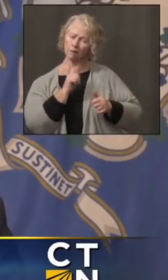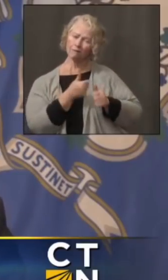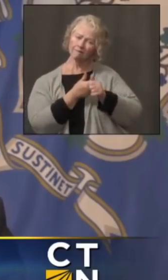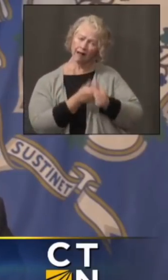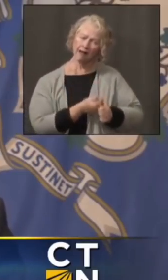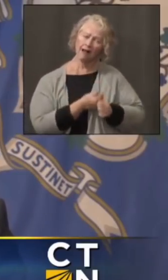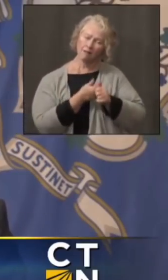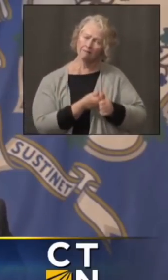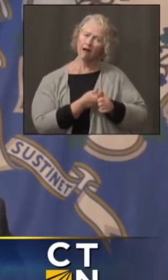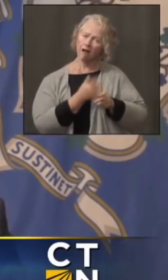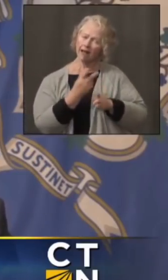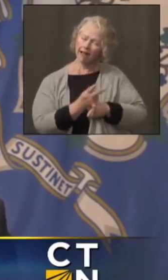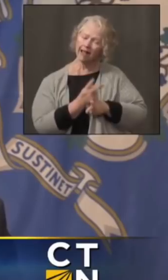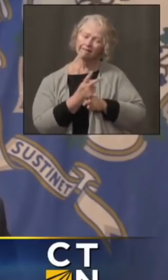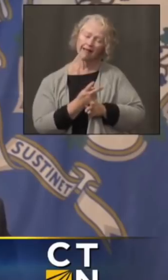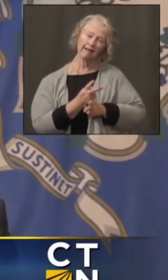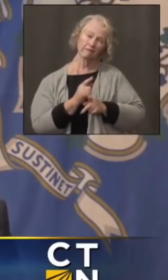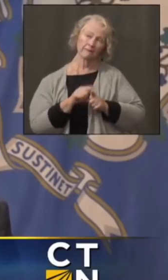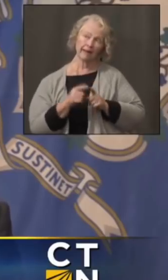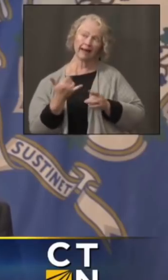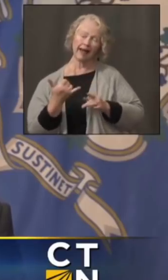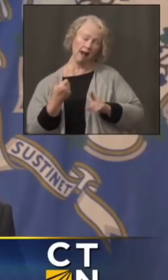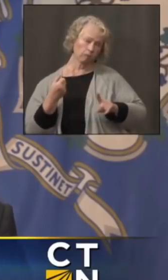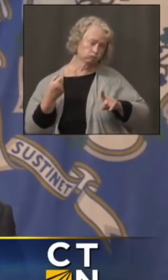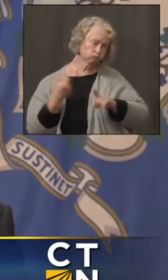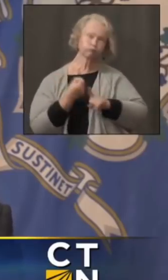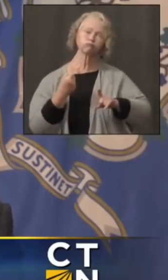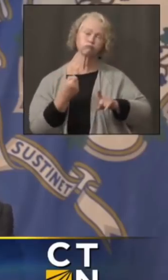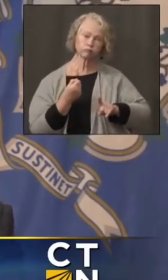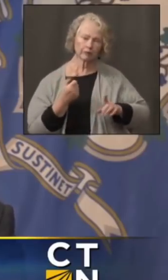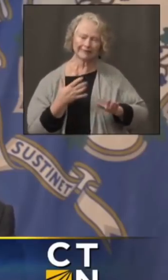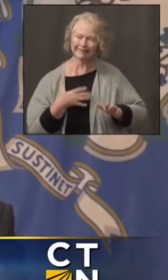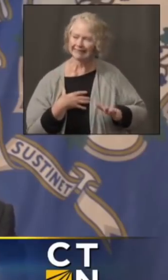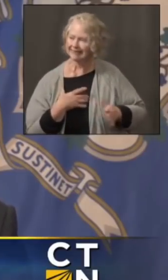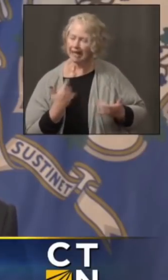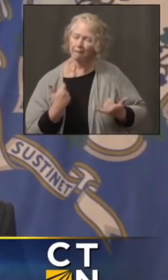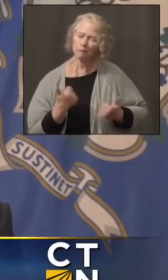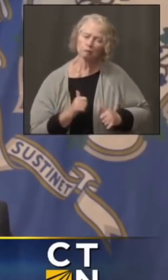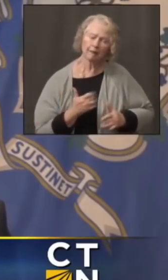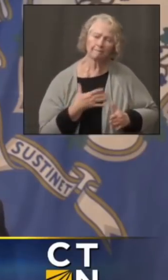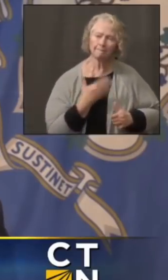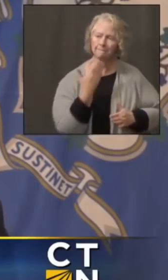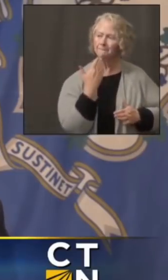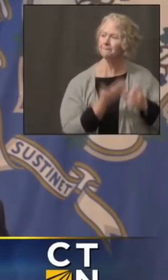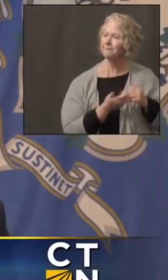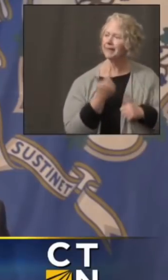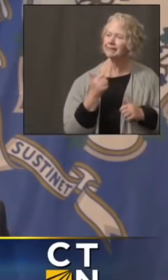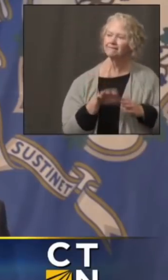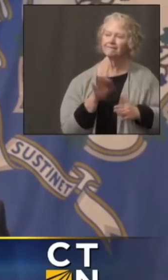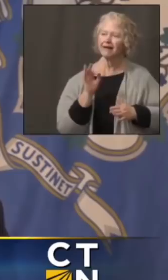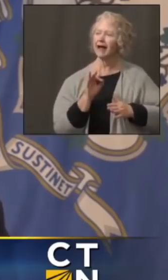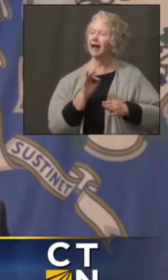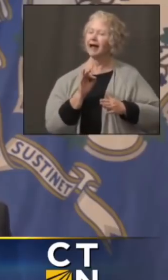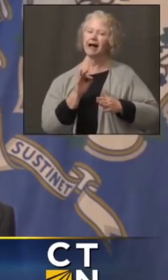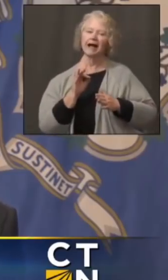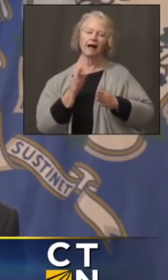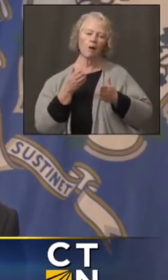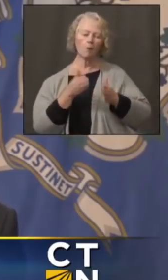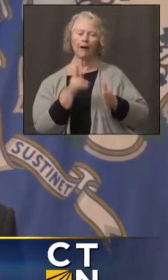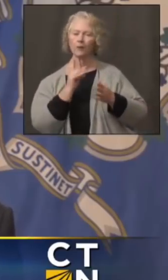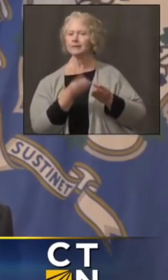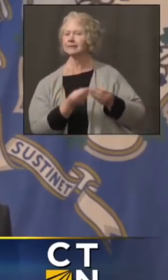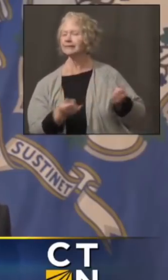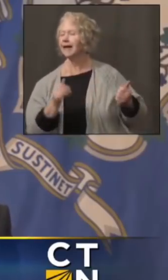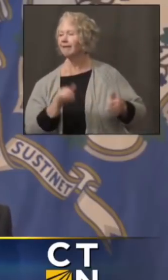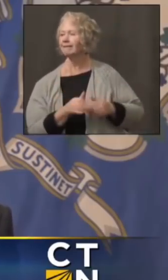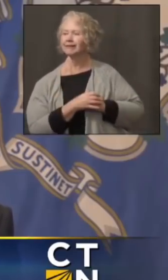getting hit. There's no question about it. And I'm trying to find every way I can to help navigate through this. But let's face it, if